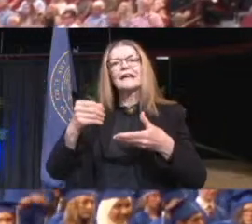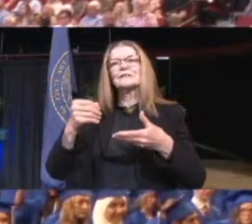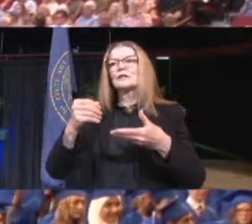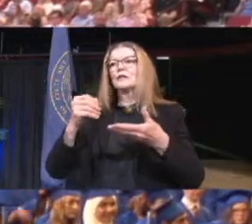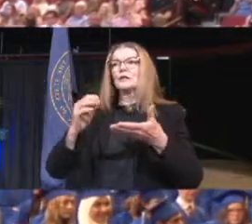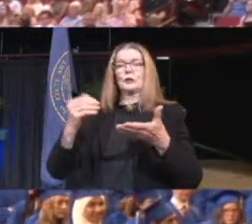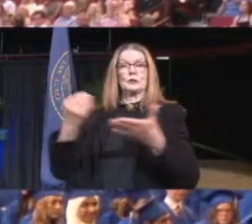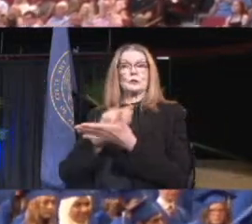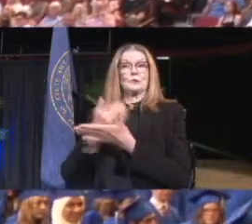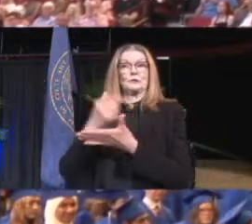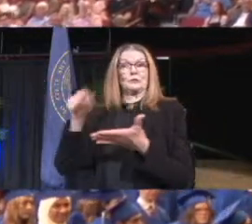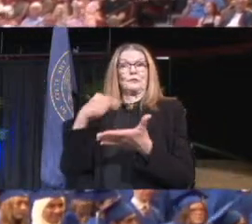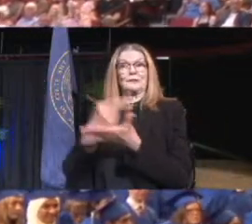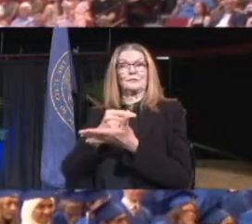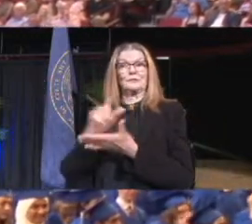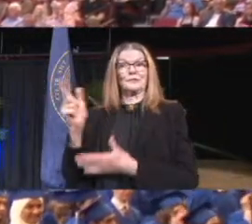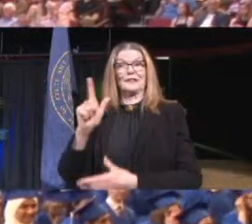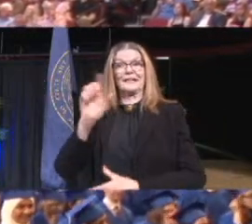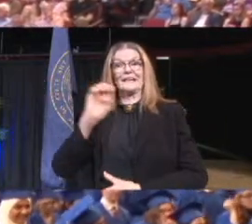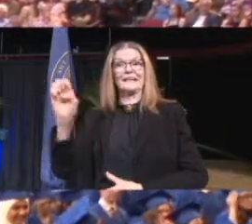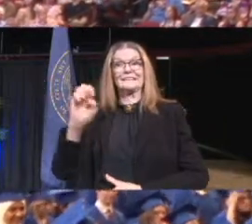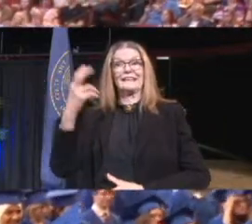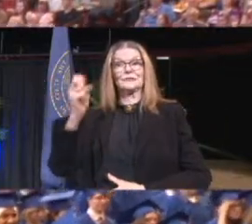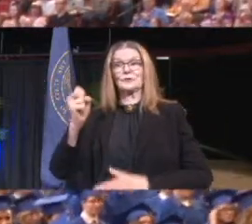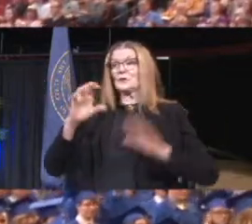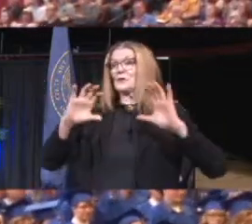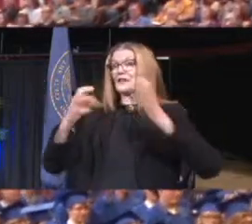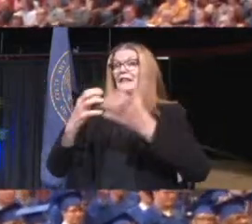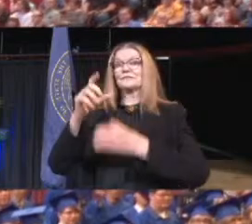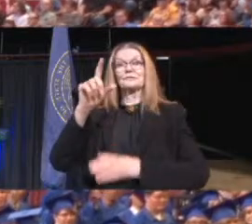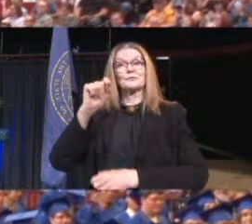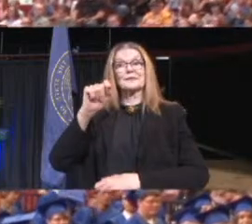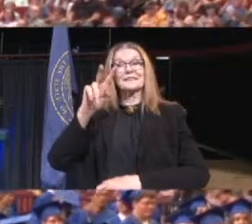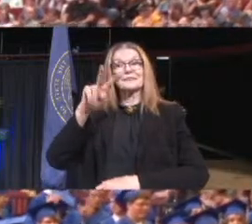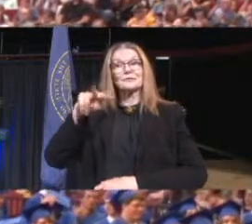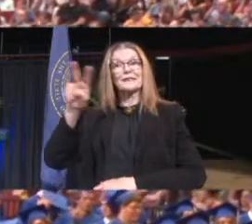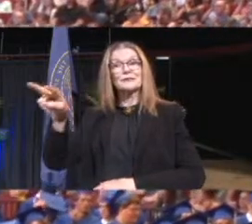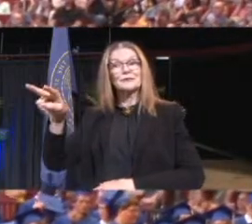of Lincoln East High School, the class of